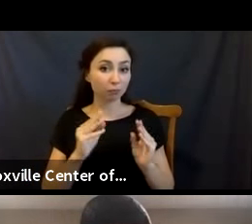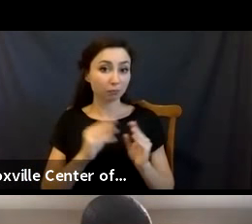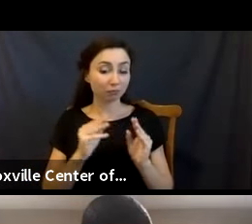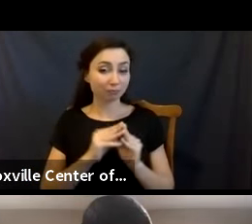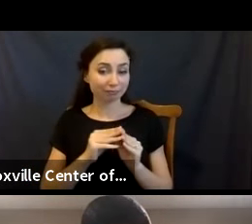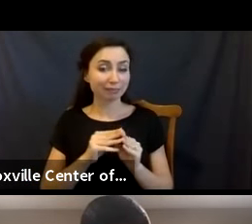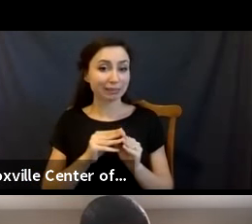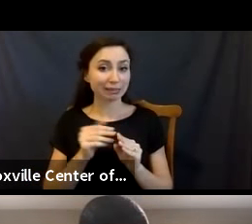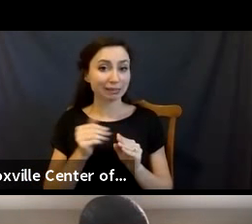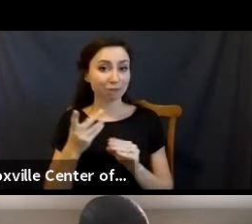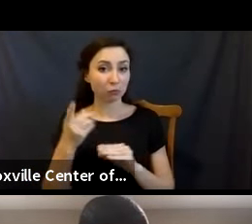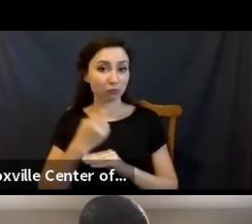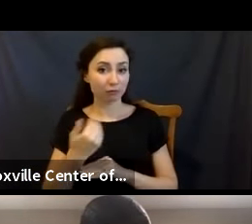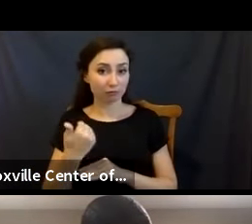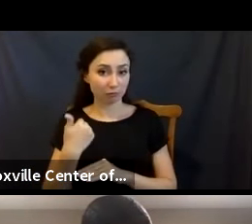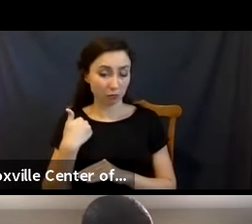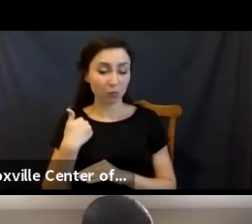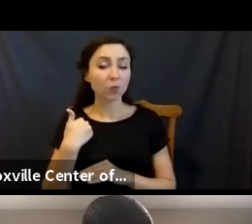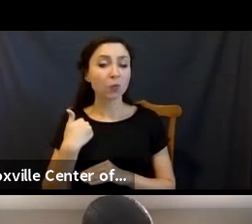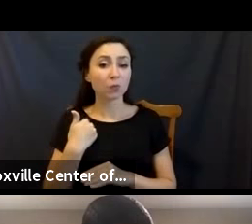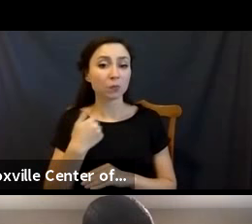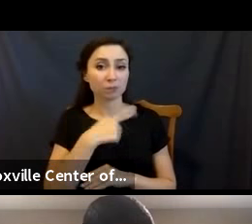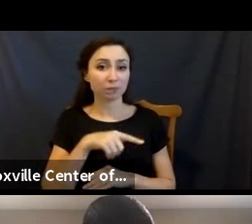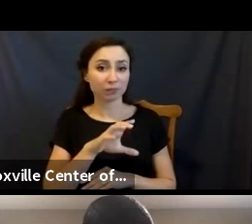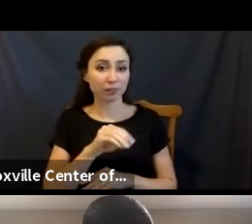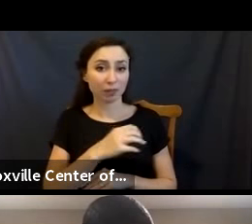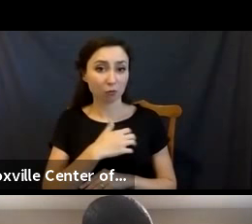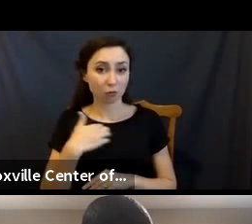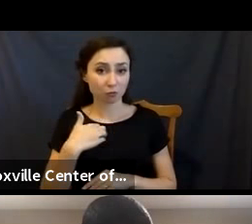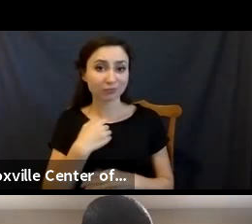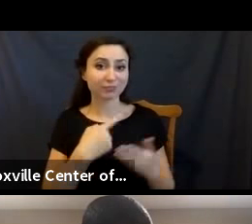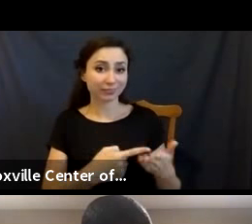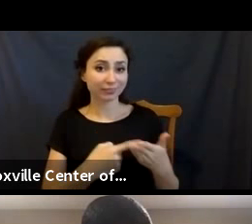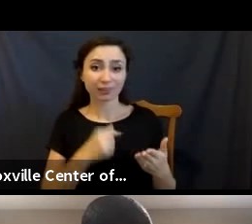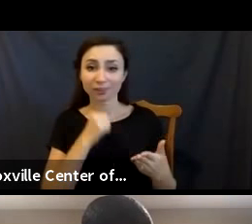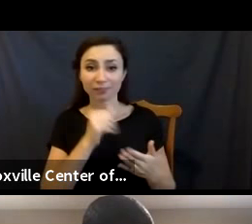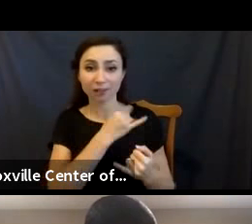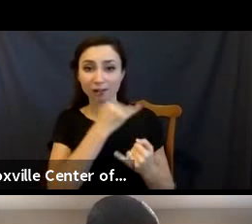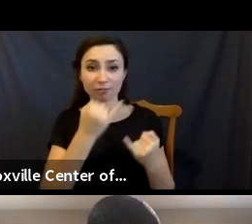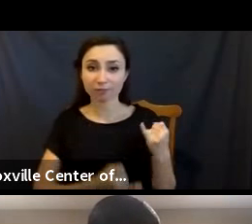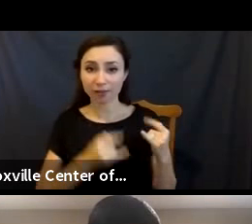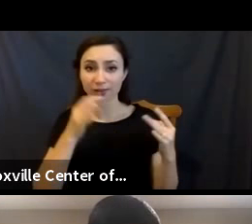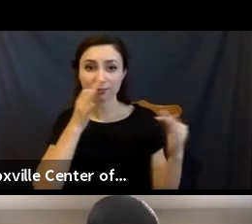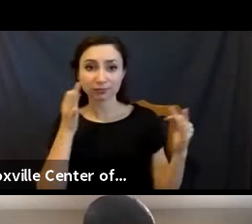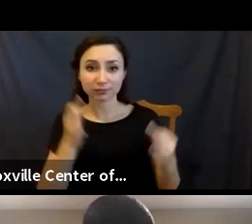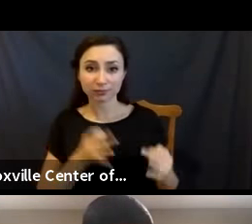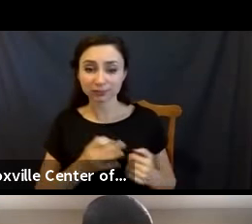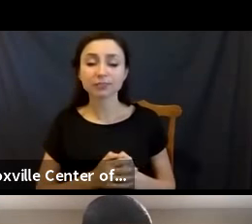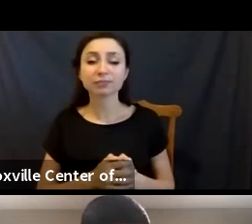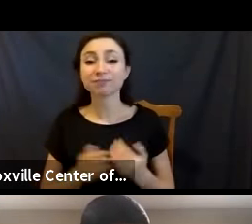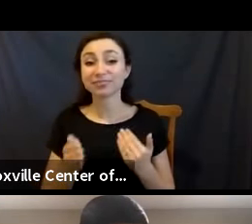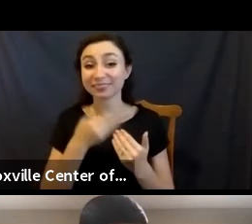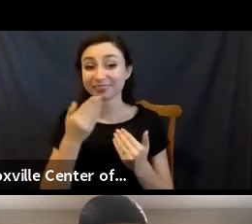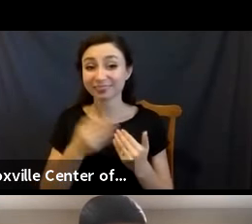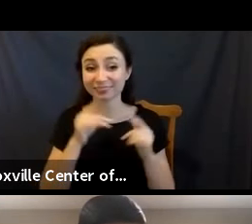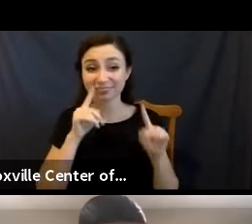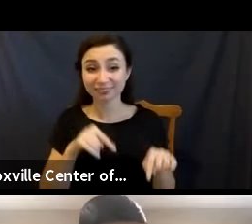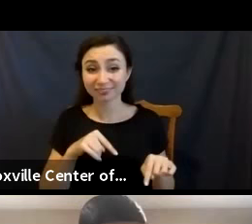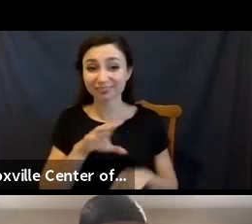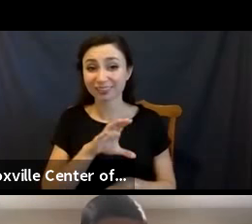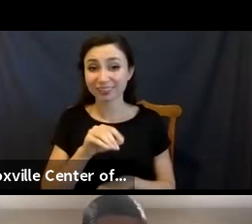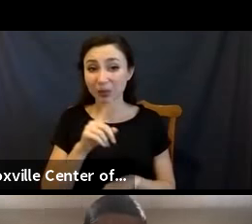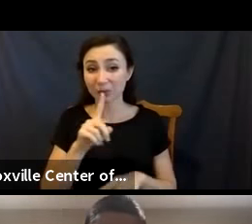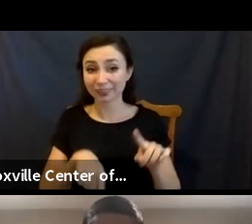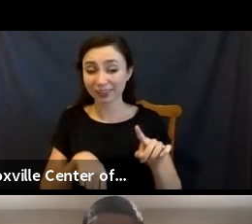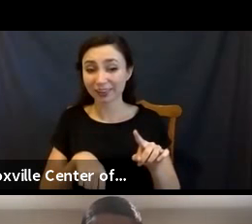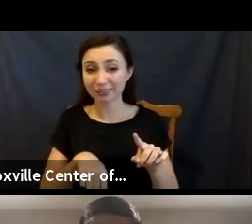Commission discussed the other night may not be in its final form yet. But the easy answer is county cannot create a